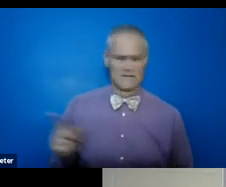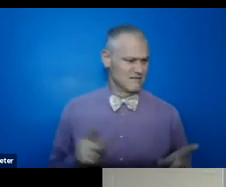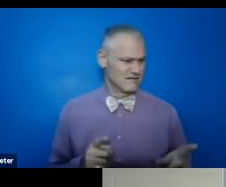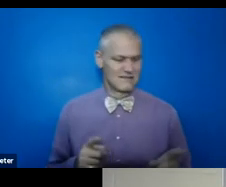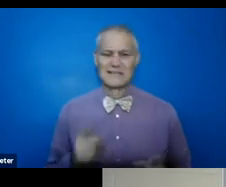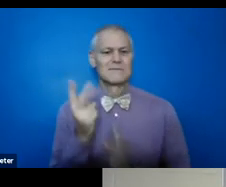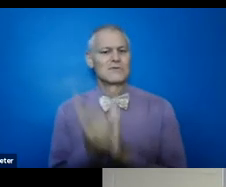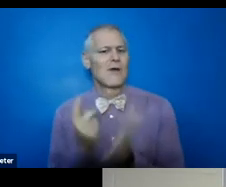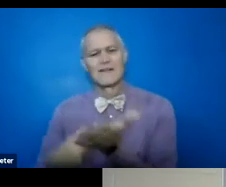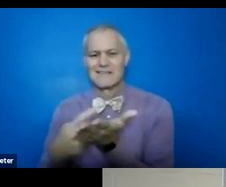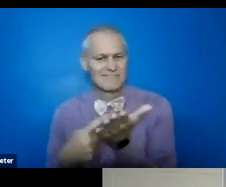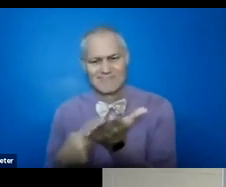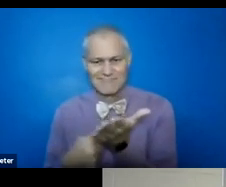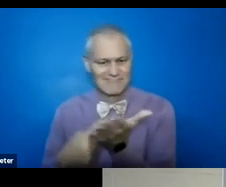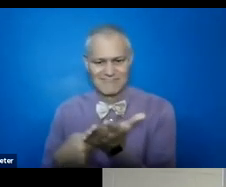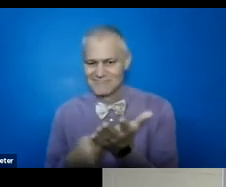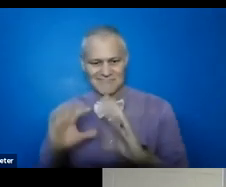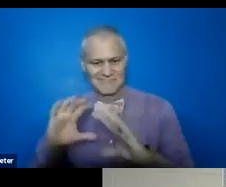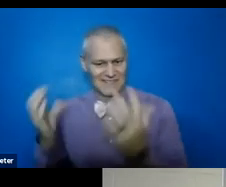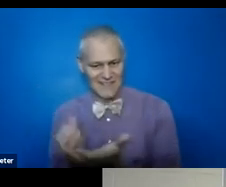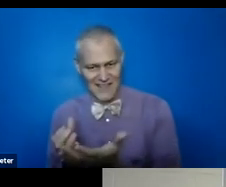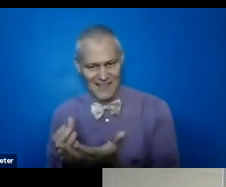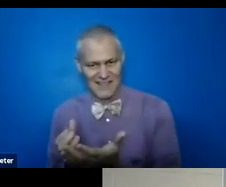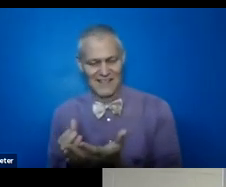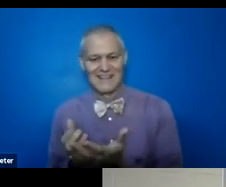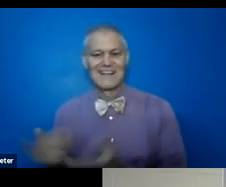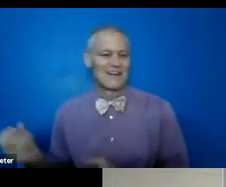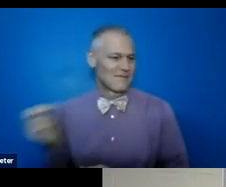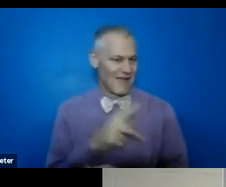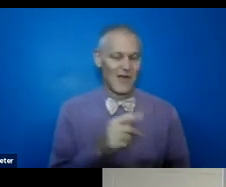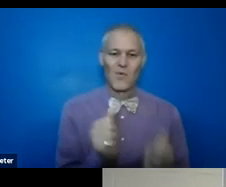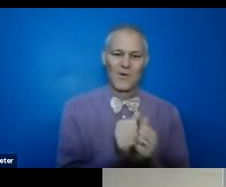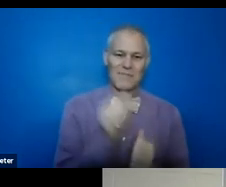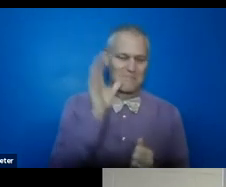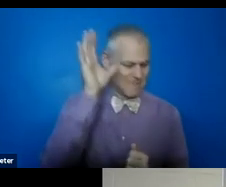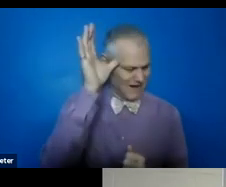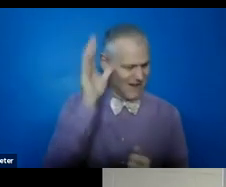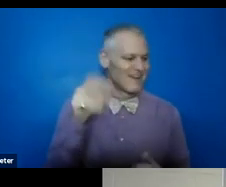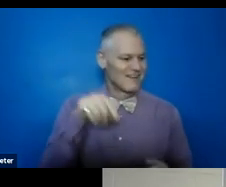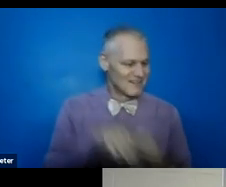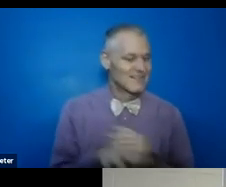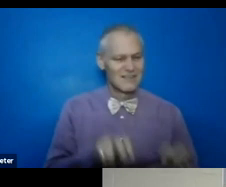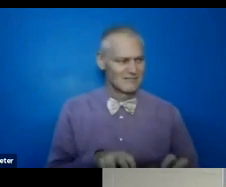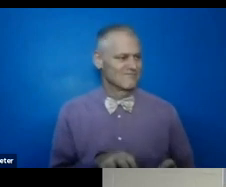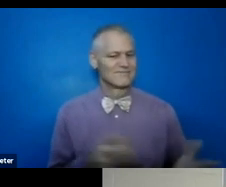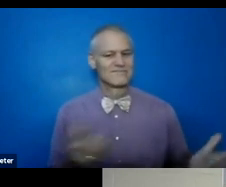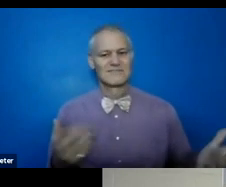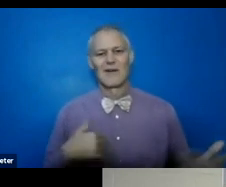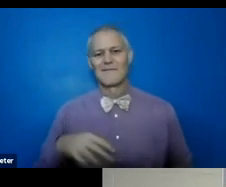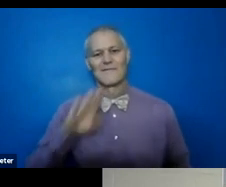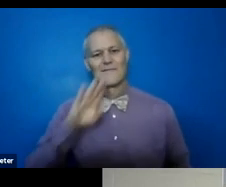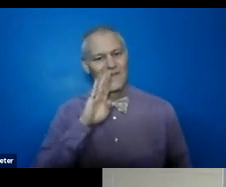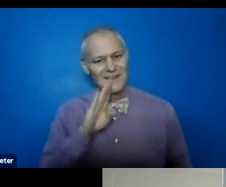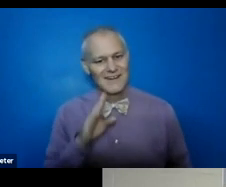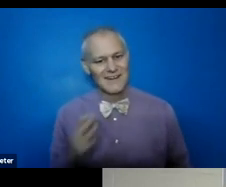2 hours in this class, it was reinforced with the parent once they jump into the car. So my frustration for the whole summer was